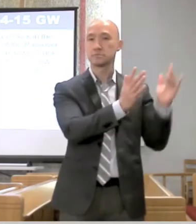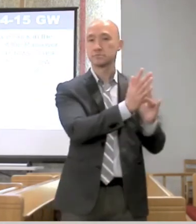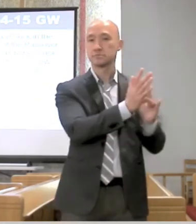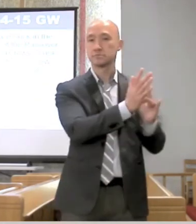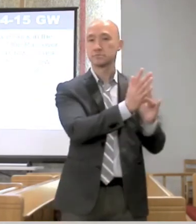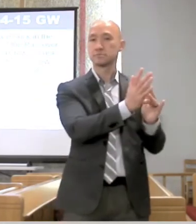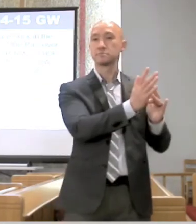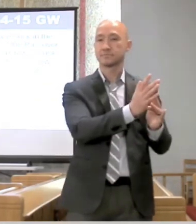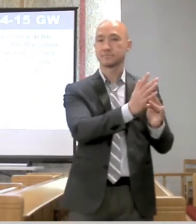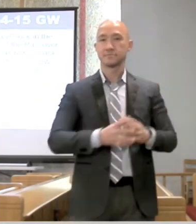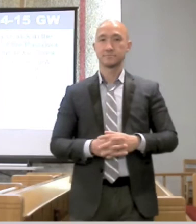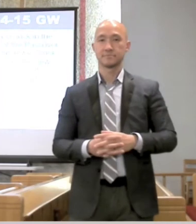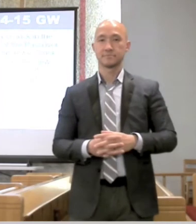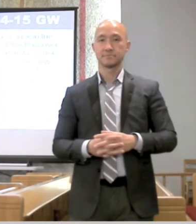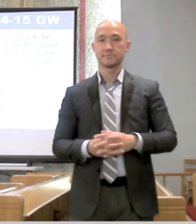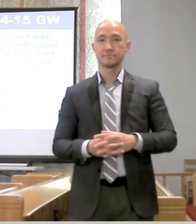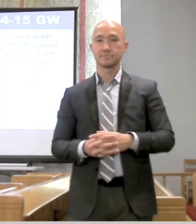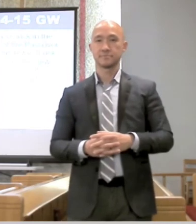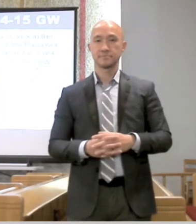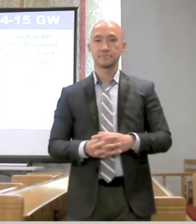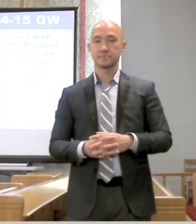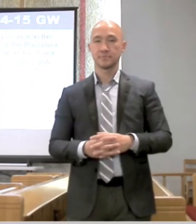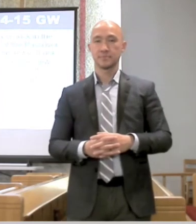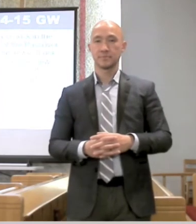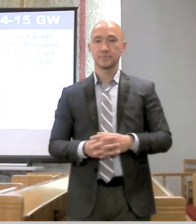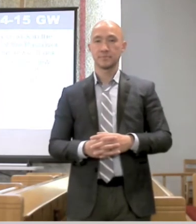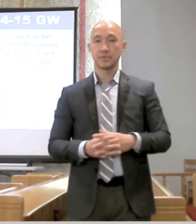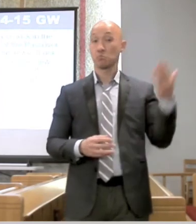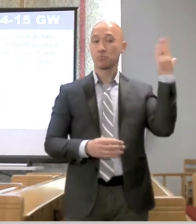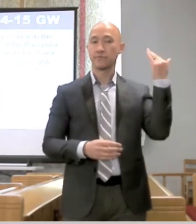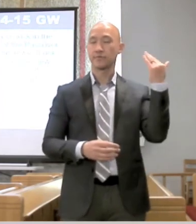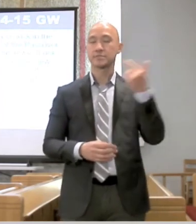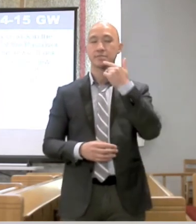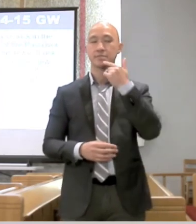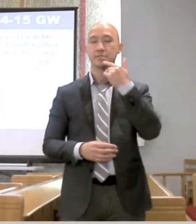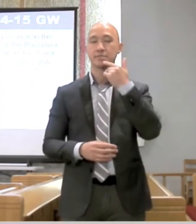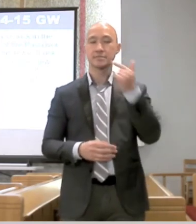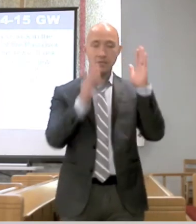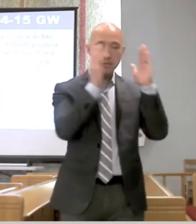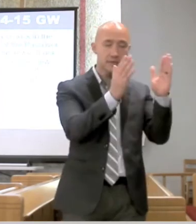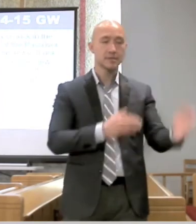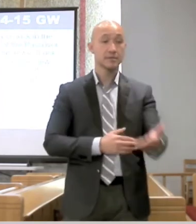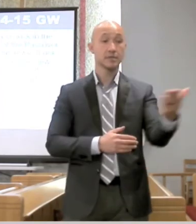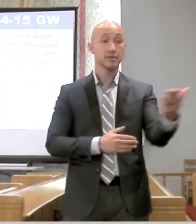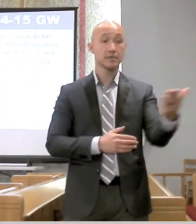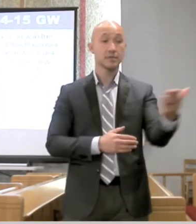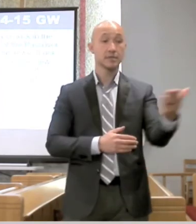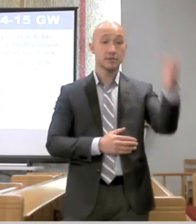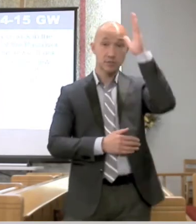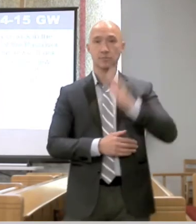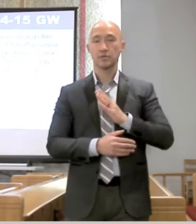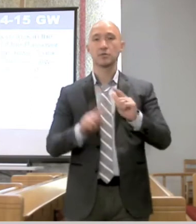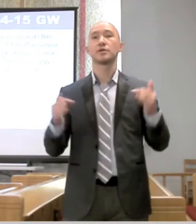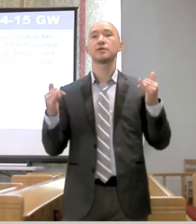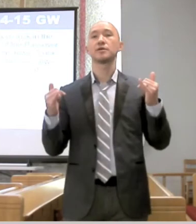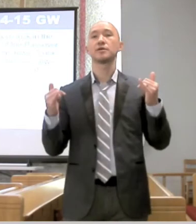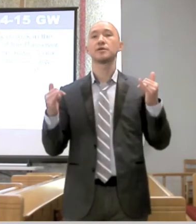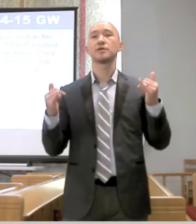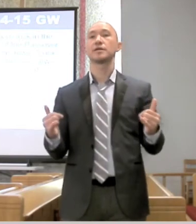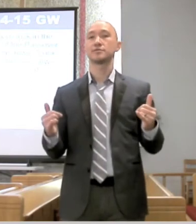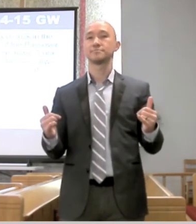testimony. First he said, look, here's the man. But now this time, he's saying, here's